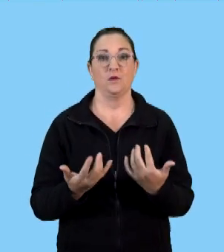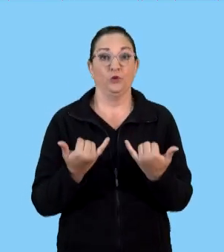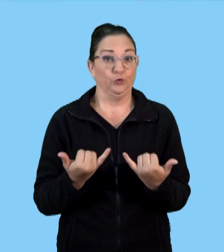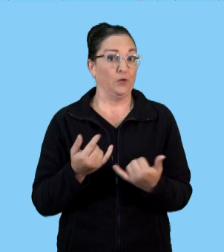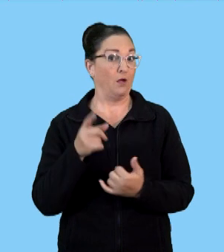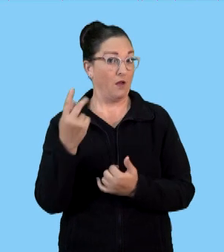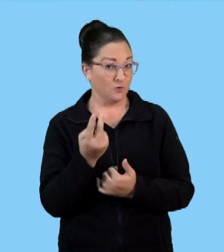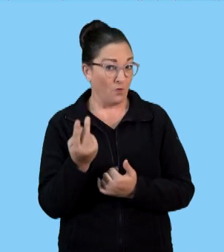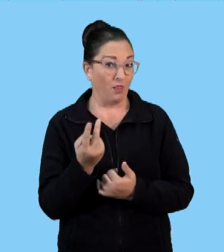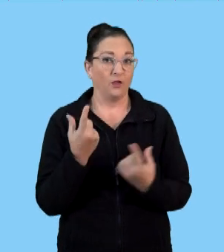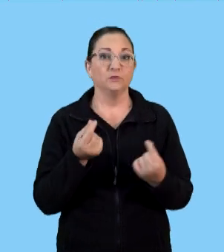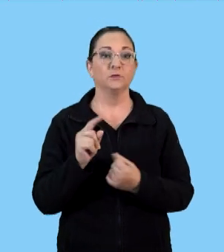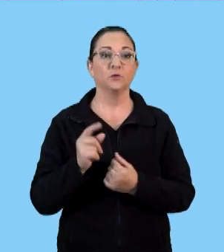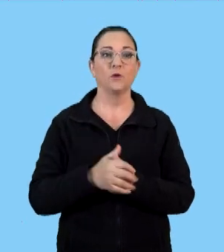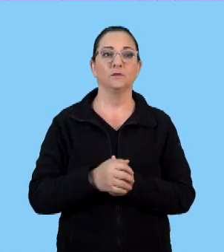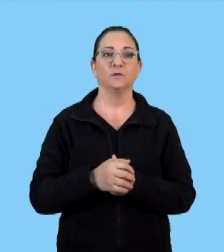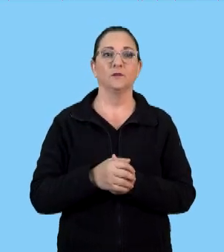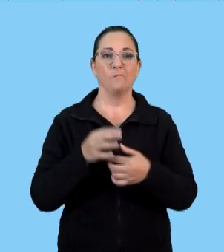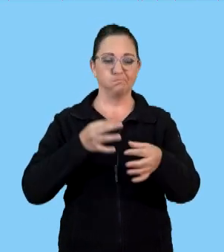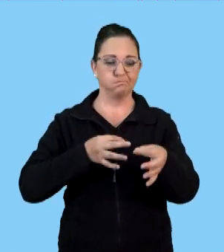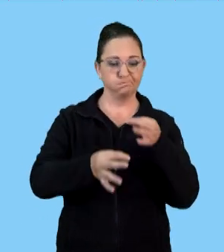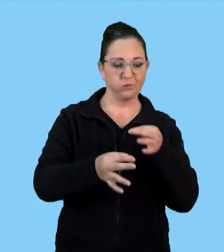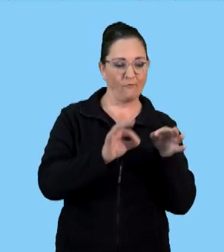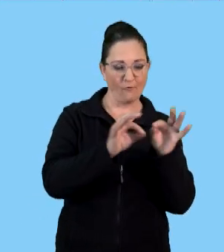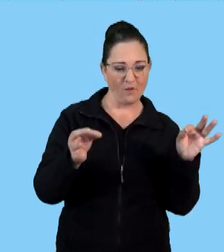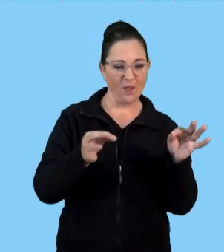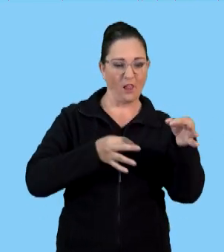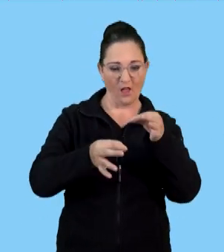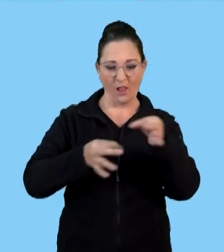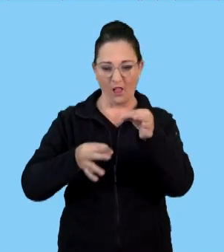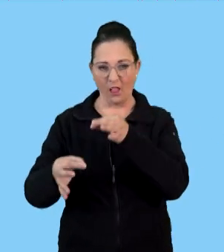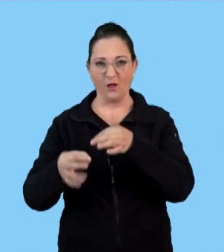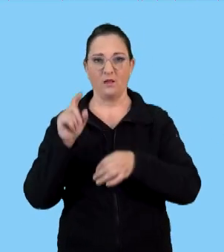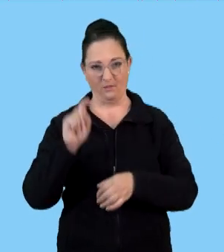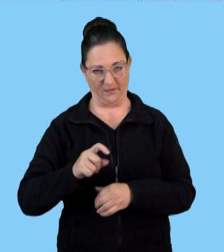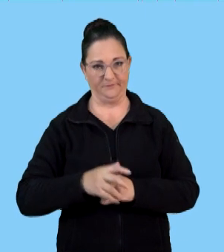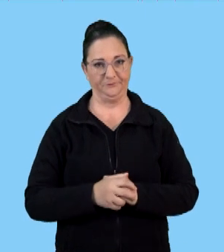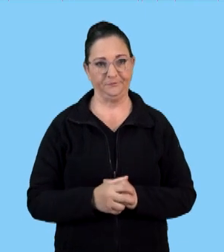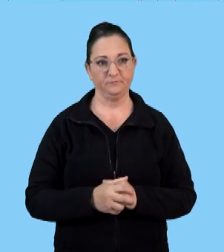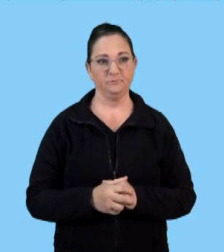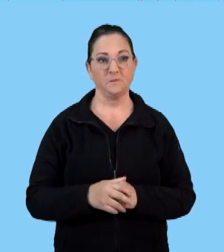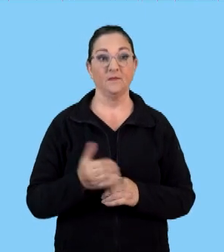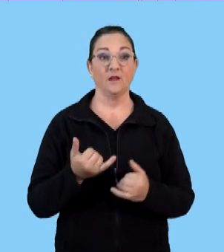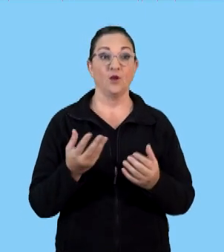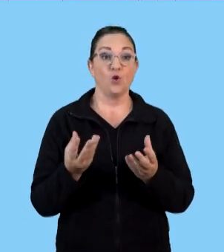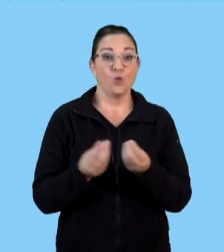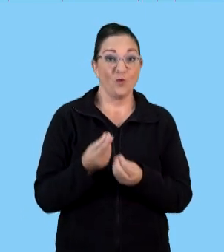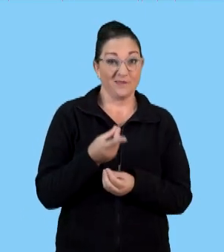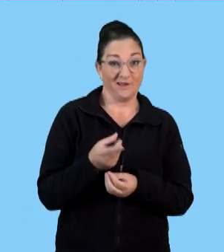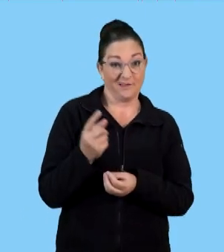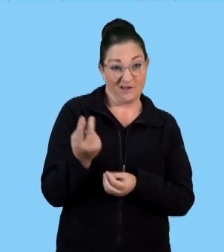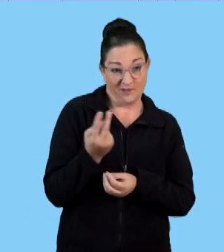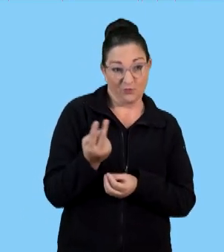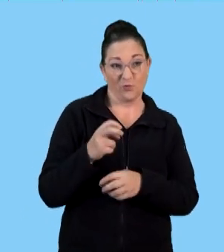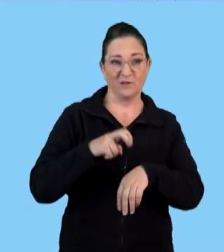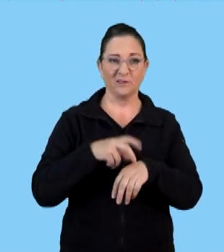is that you must be able to substitute correctly into a formula. And coupled with that, you must be able